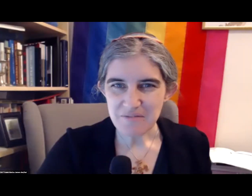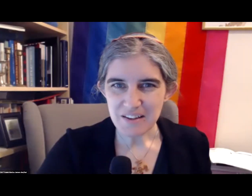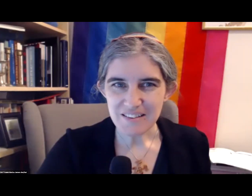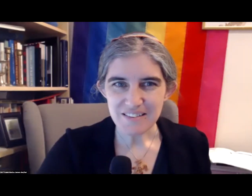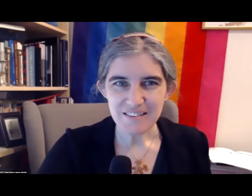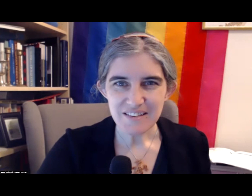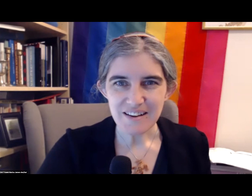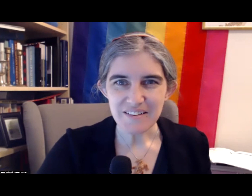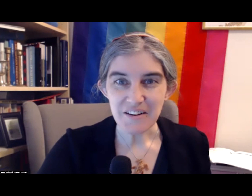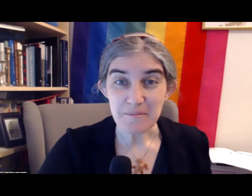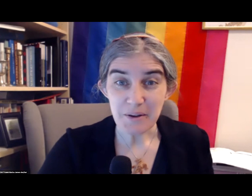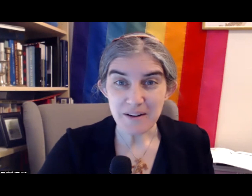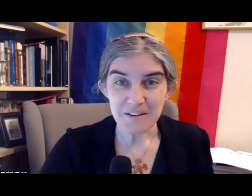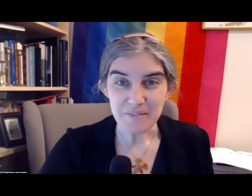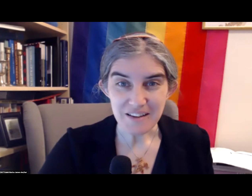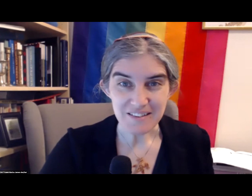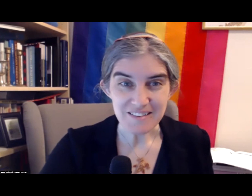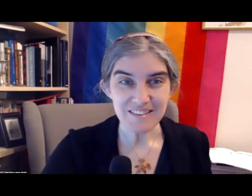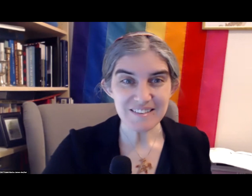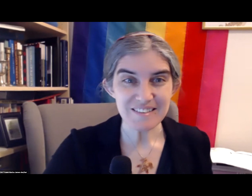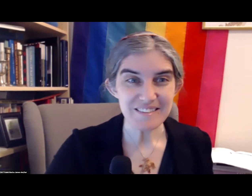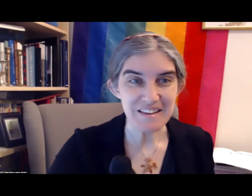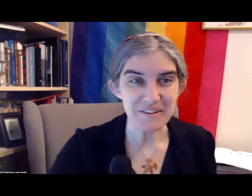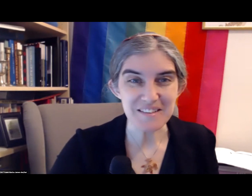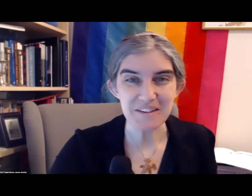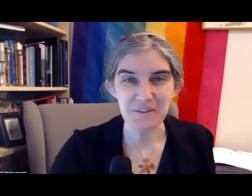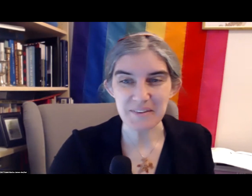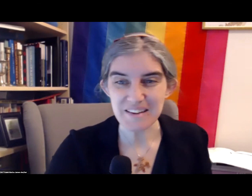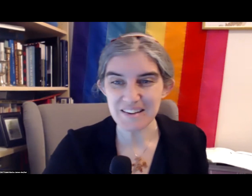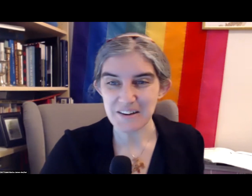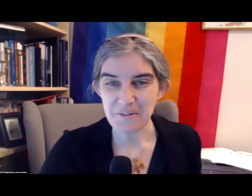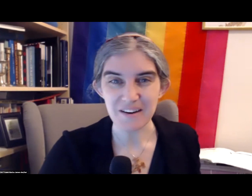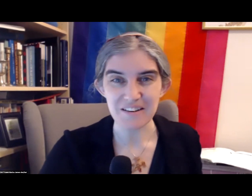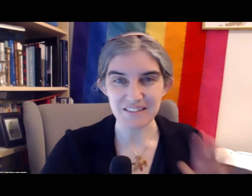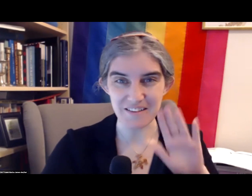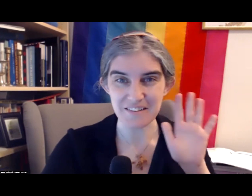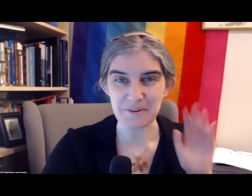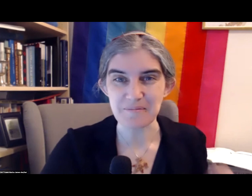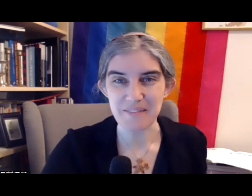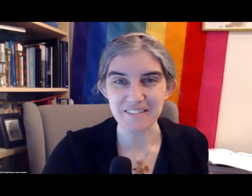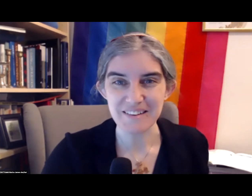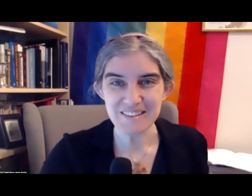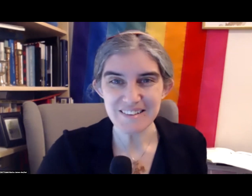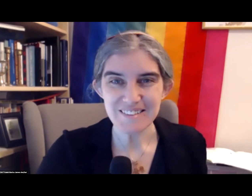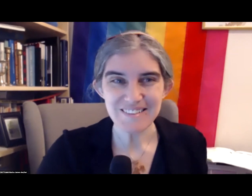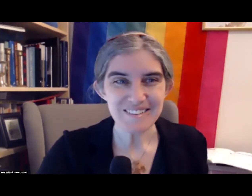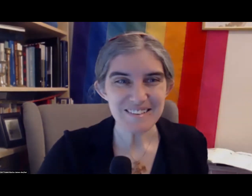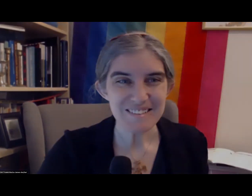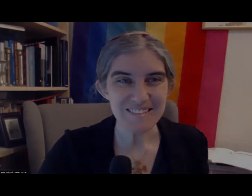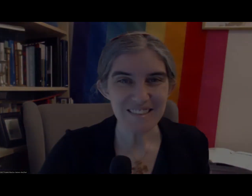about 10 minutes on our big welcome session. Thank you all so much for being here. We're going to shut down this room now.